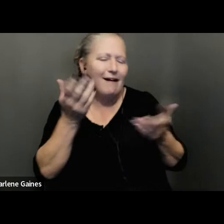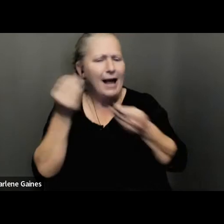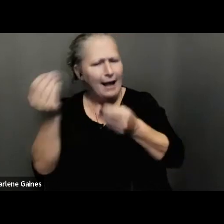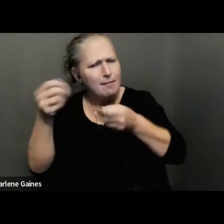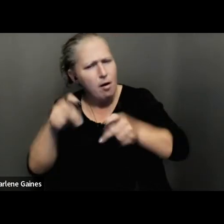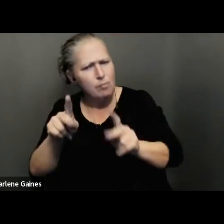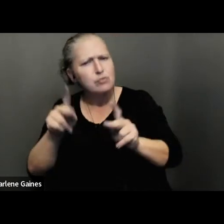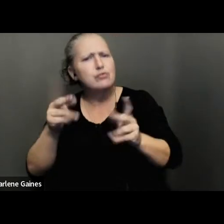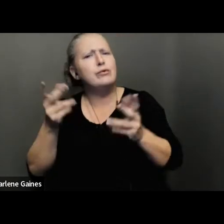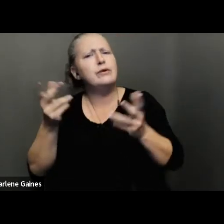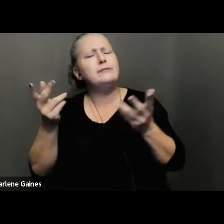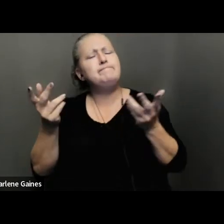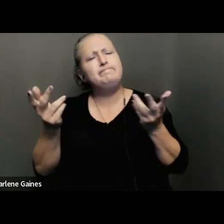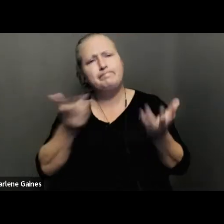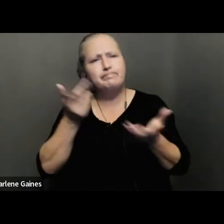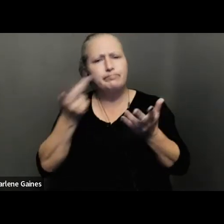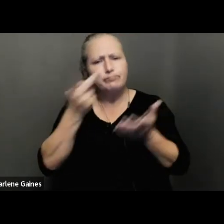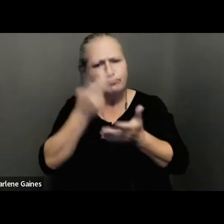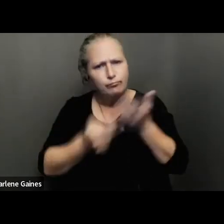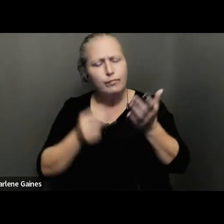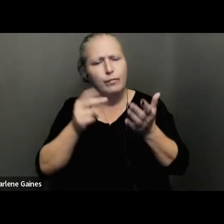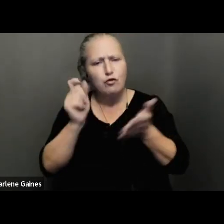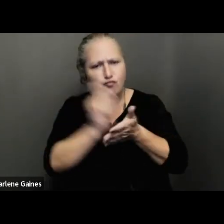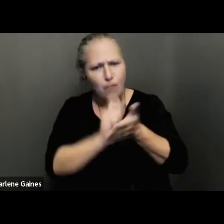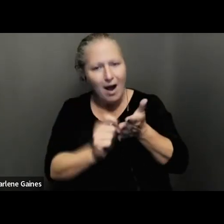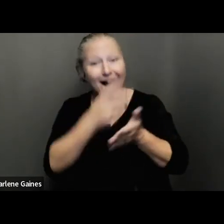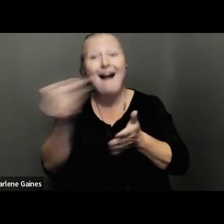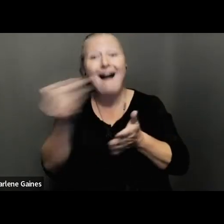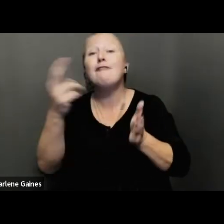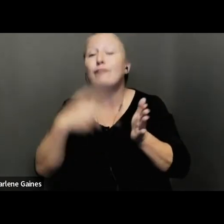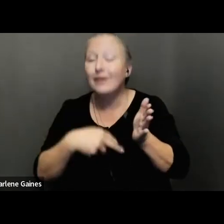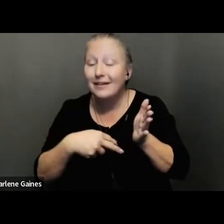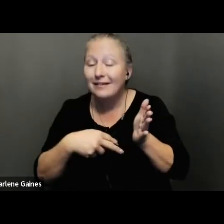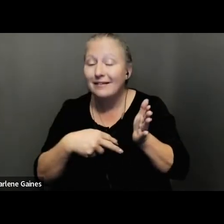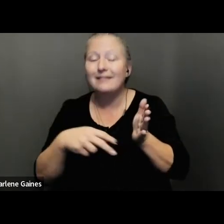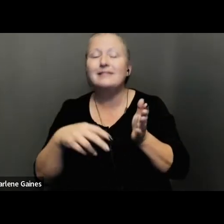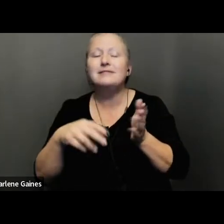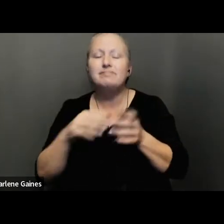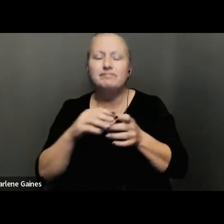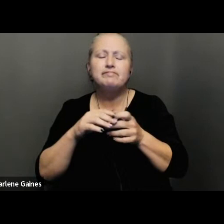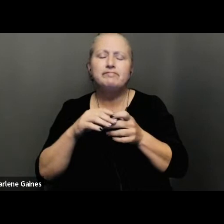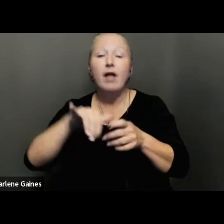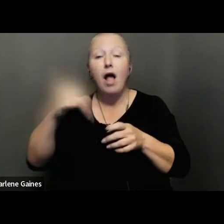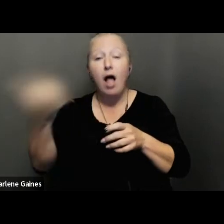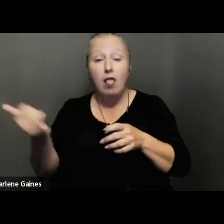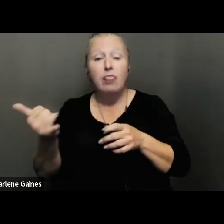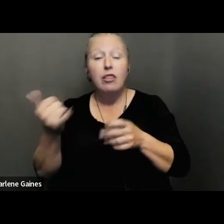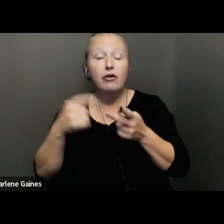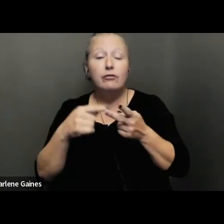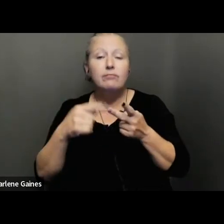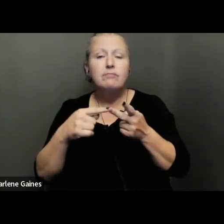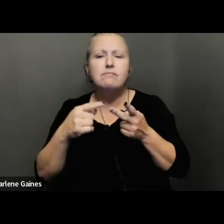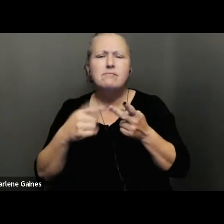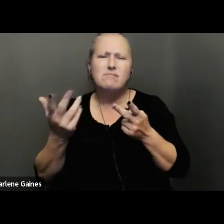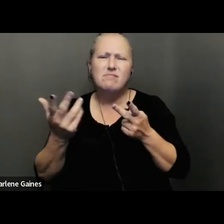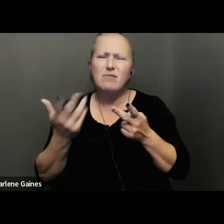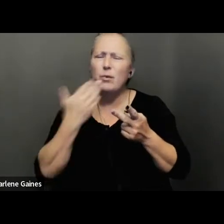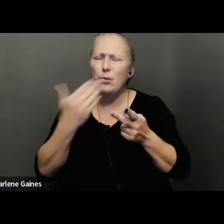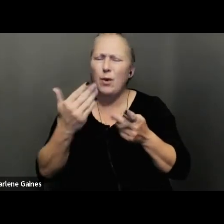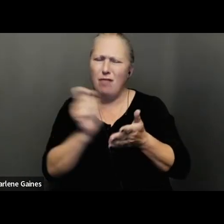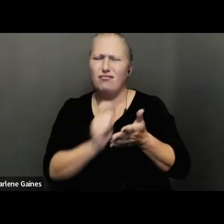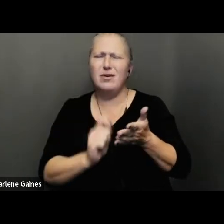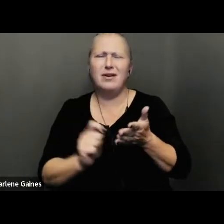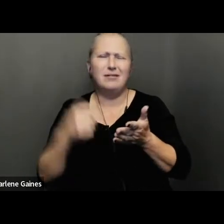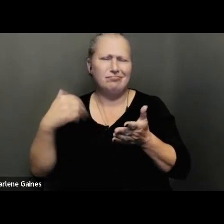for both to write it and to read it. The other thing about this, and it's well written. I mean,